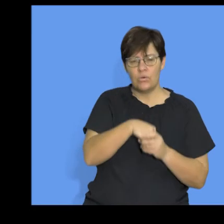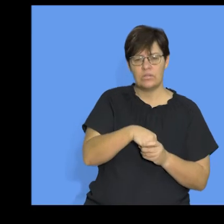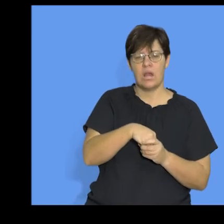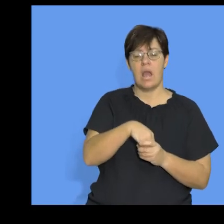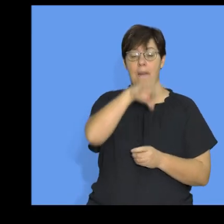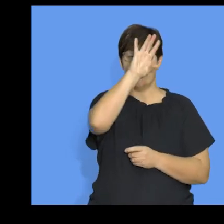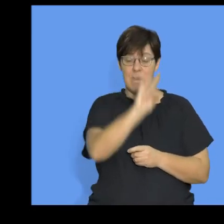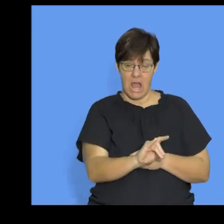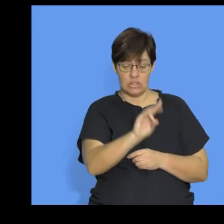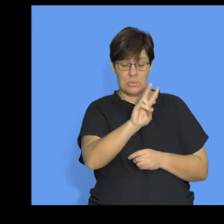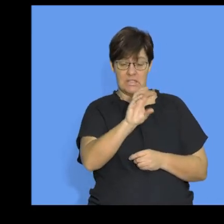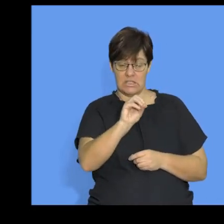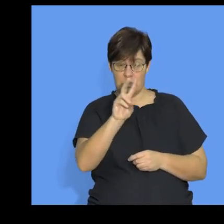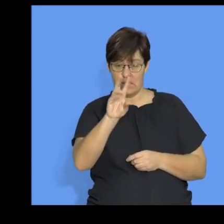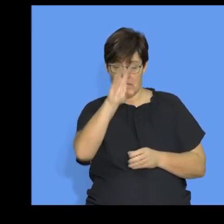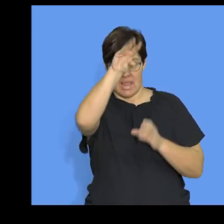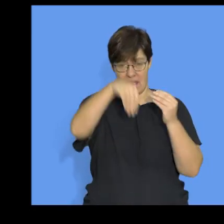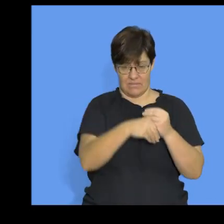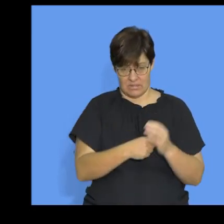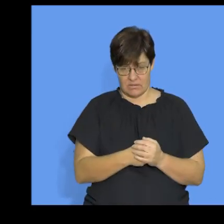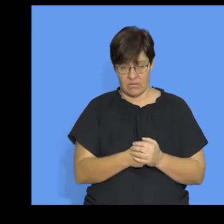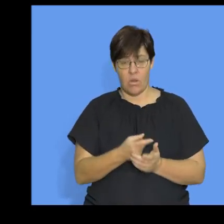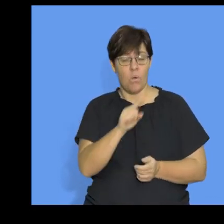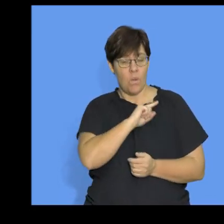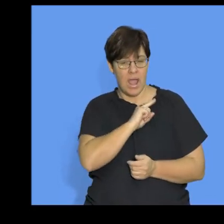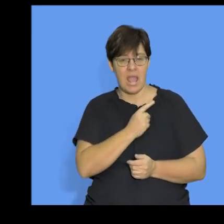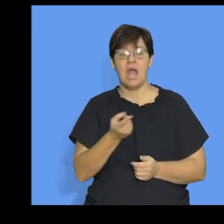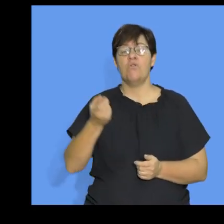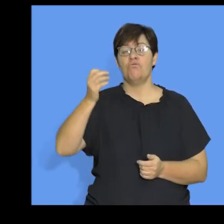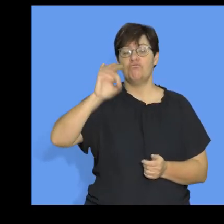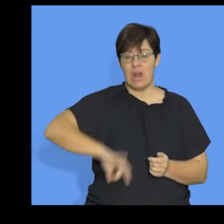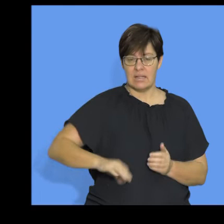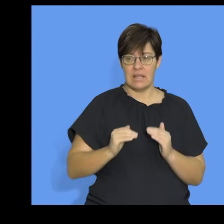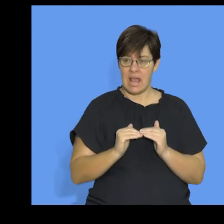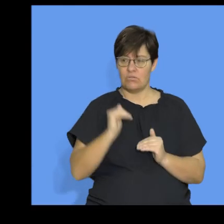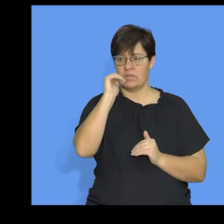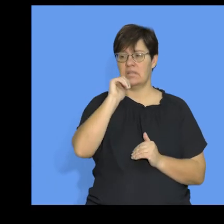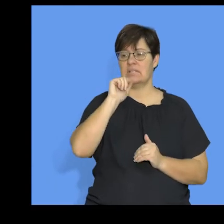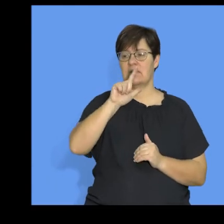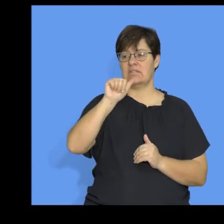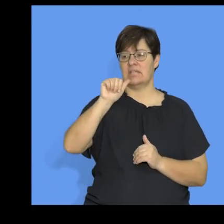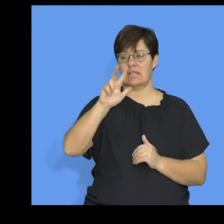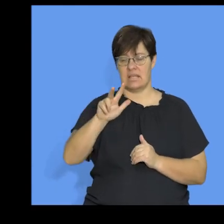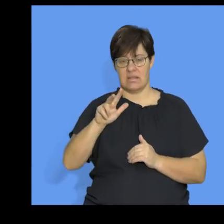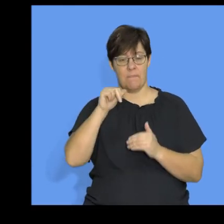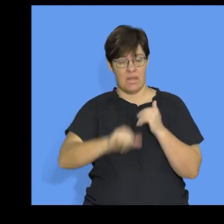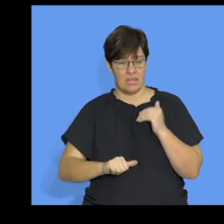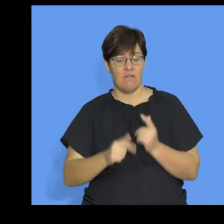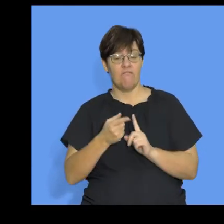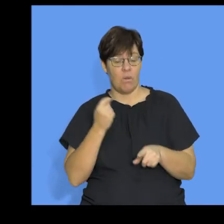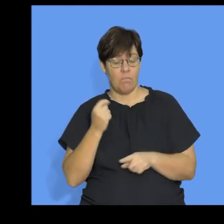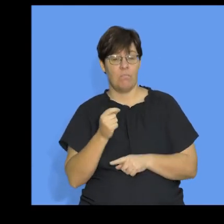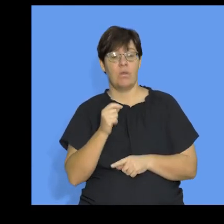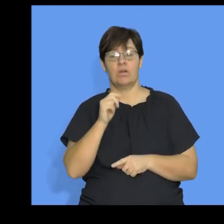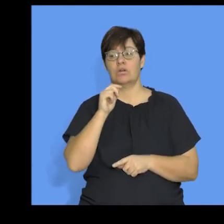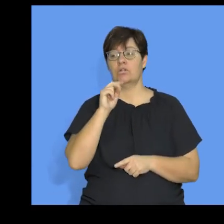2020. The rent was increased by 768 per month as from the 1st of October 2019.